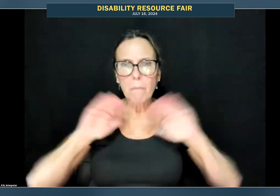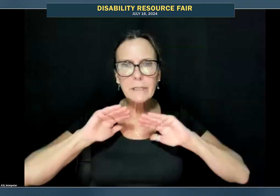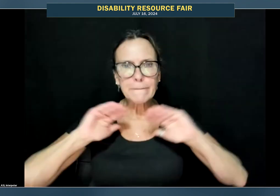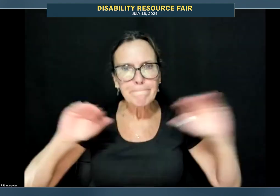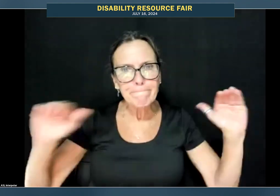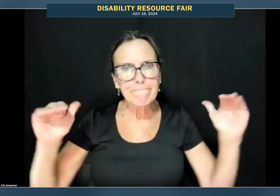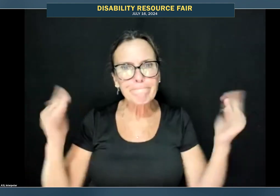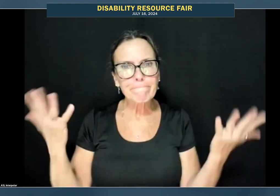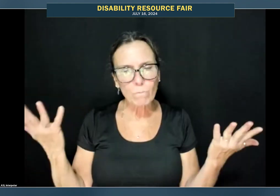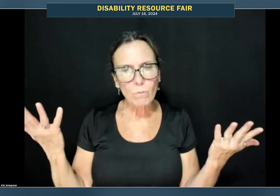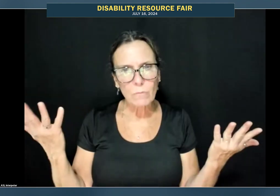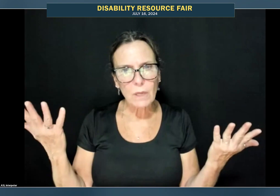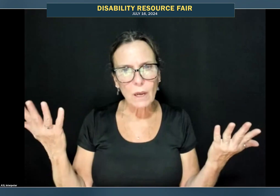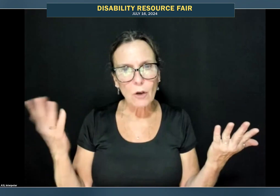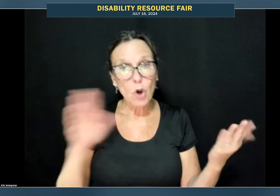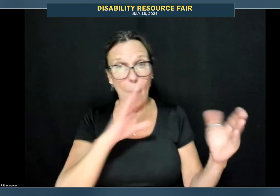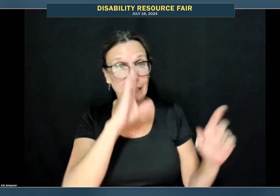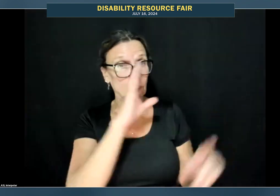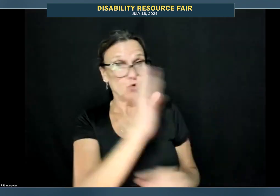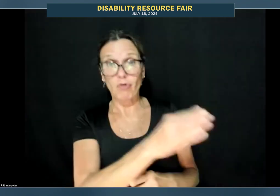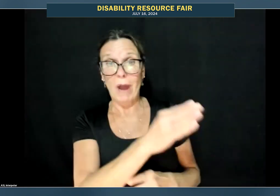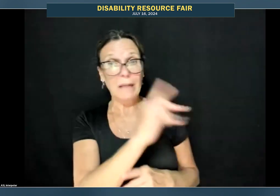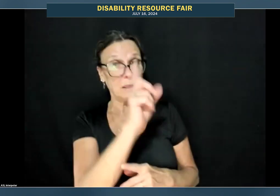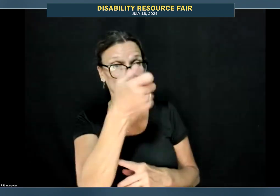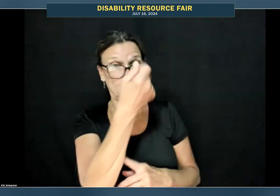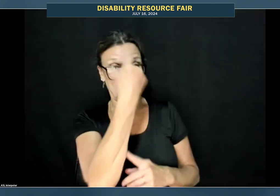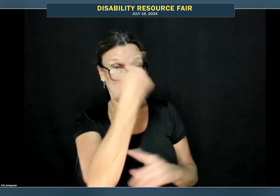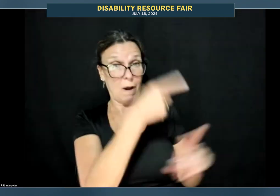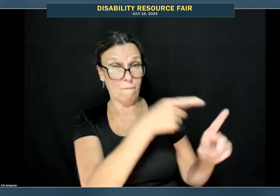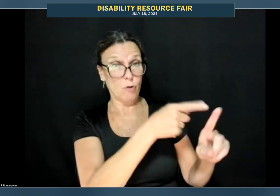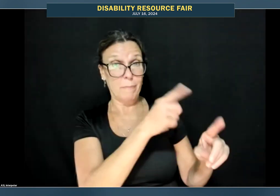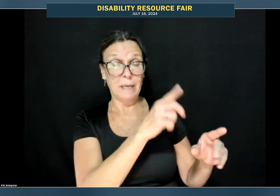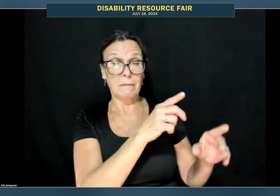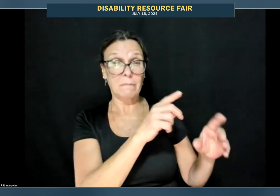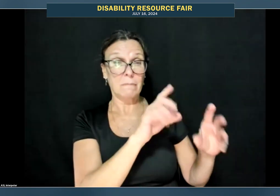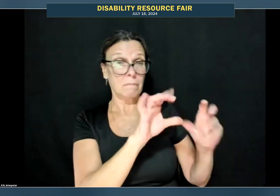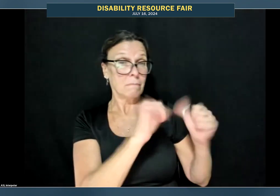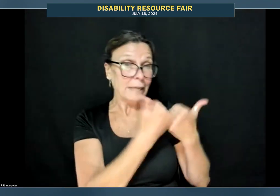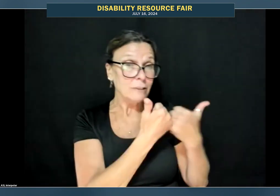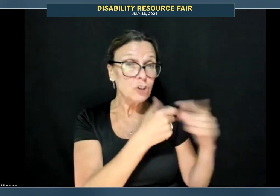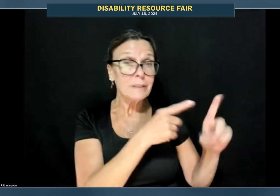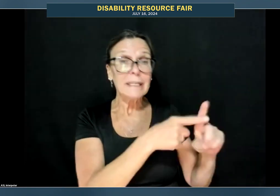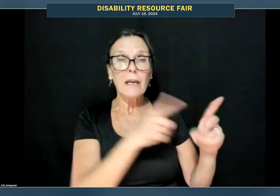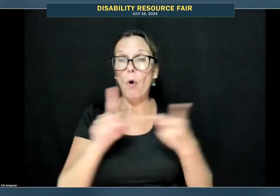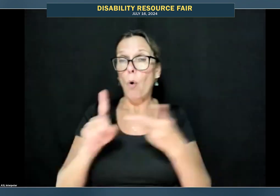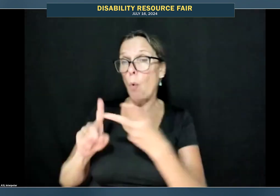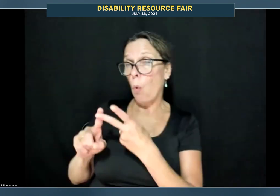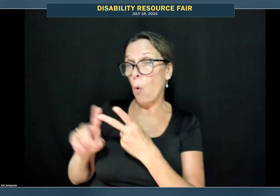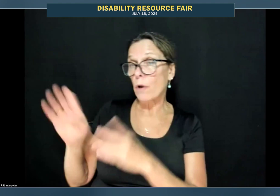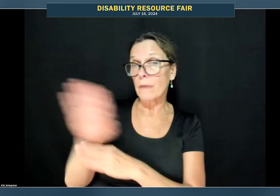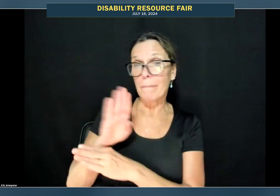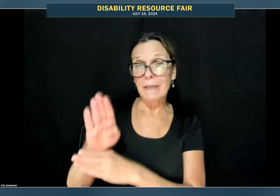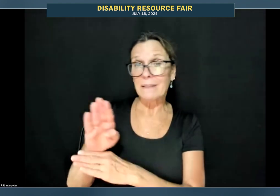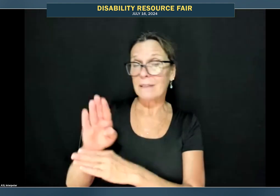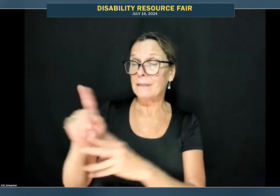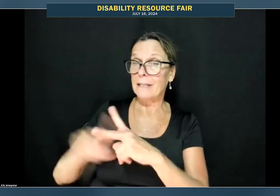to either the governmental entity that's involved or the business that's involved and starting from